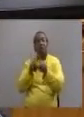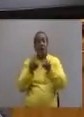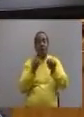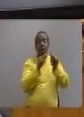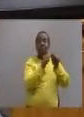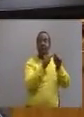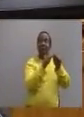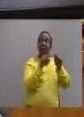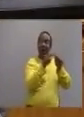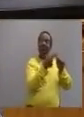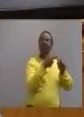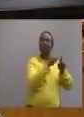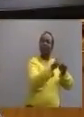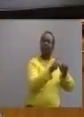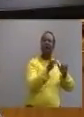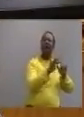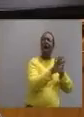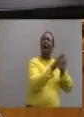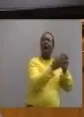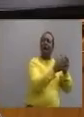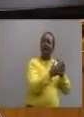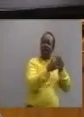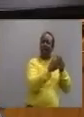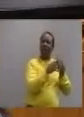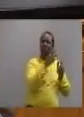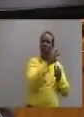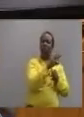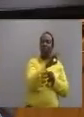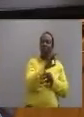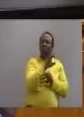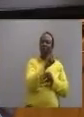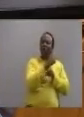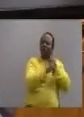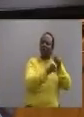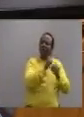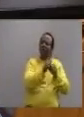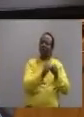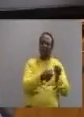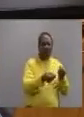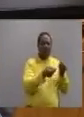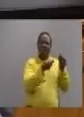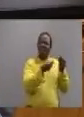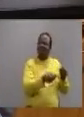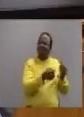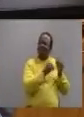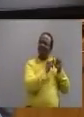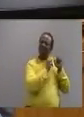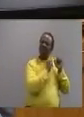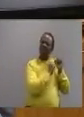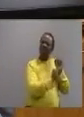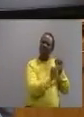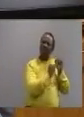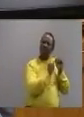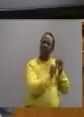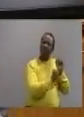have enjoyed for the past 230 years? It's a bad bill. You have forced the Honourable